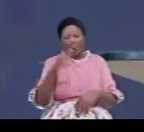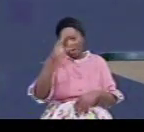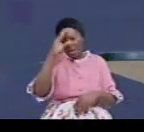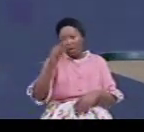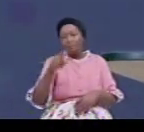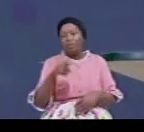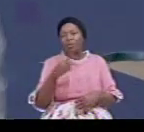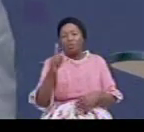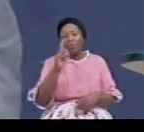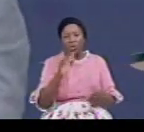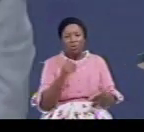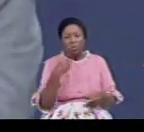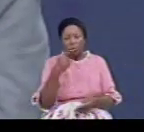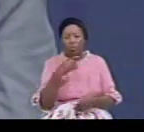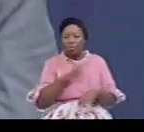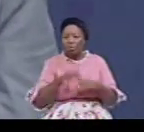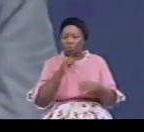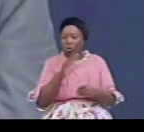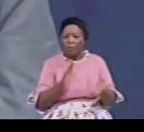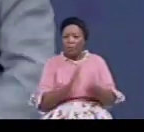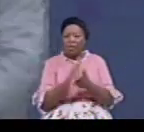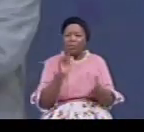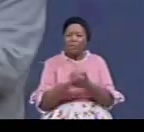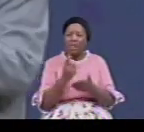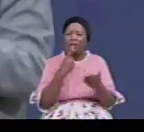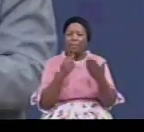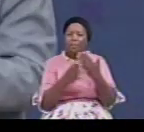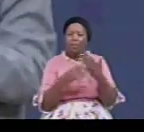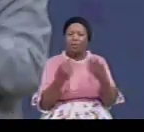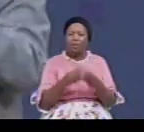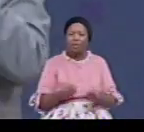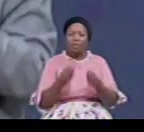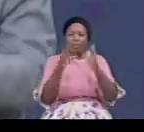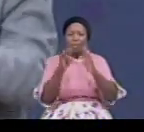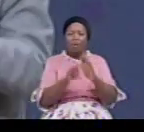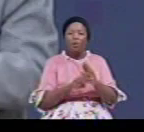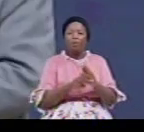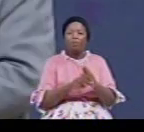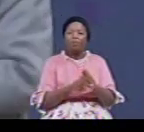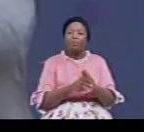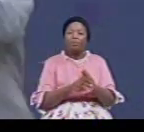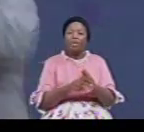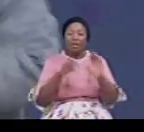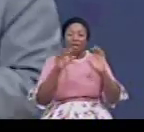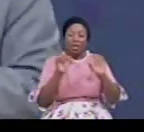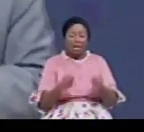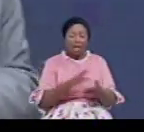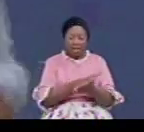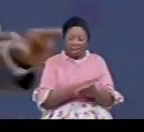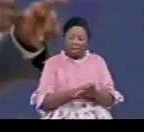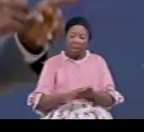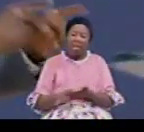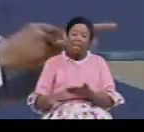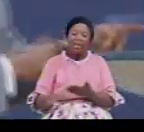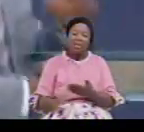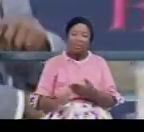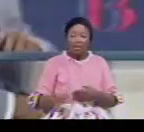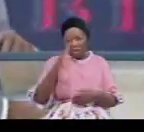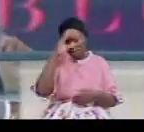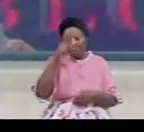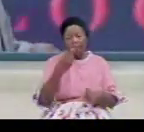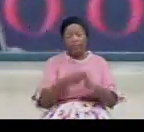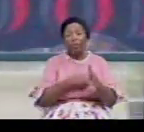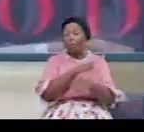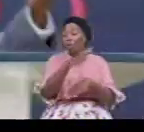not believe that the blood of the atonement can cleanse him from all sin. The one who does